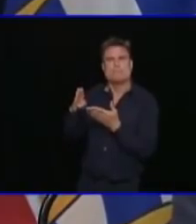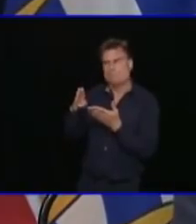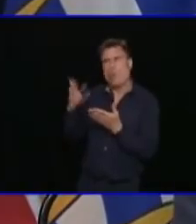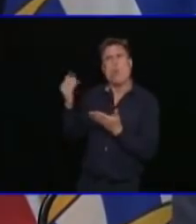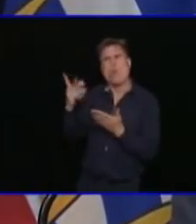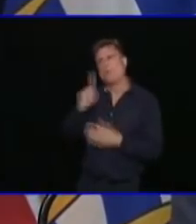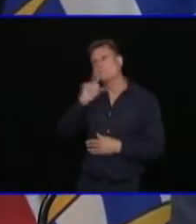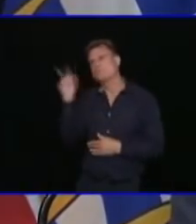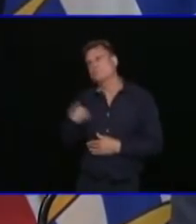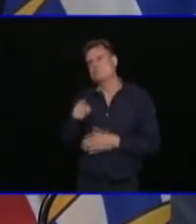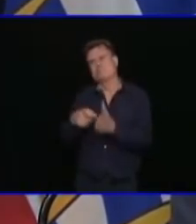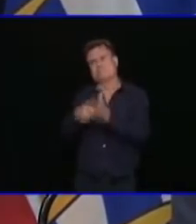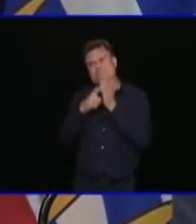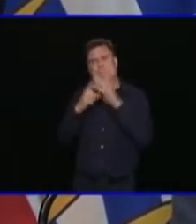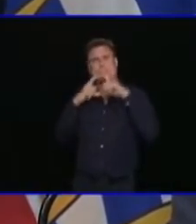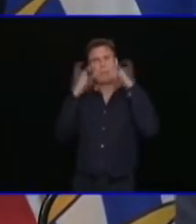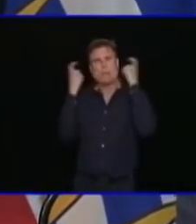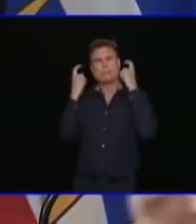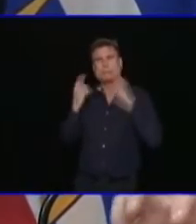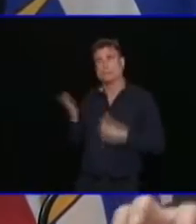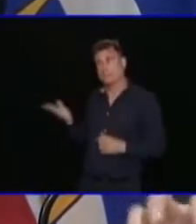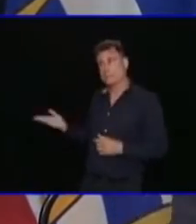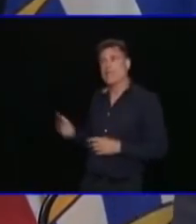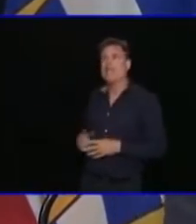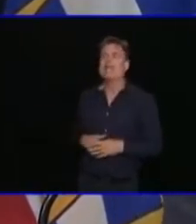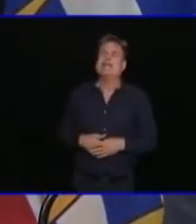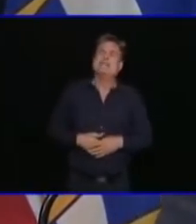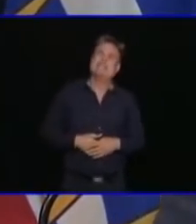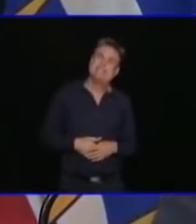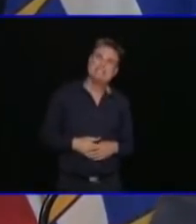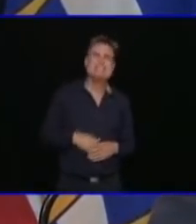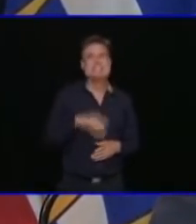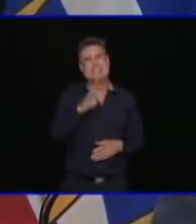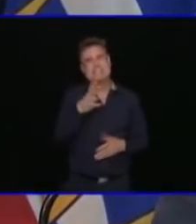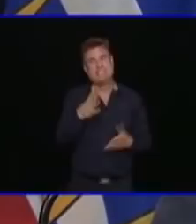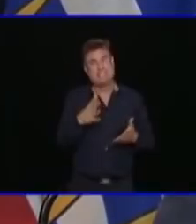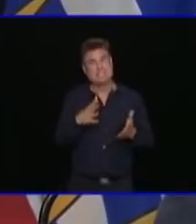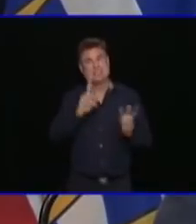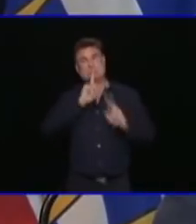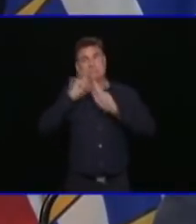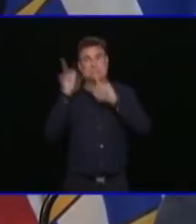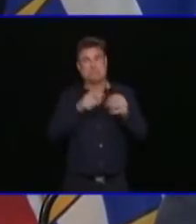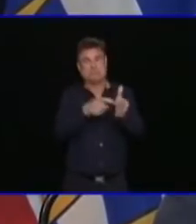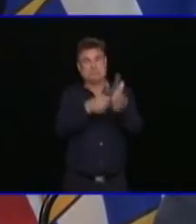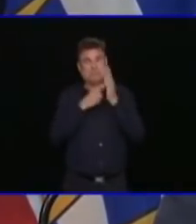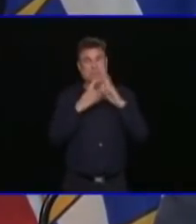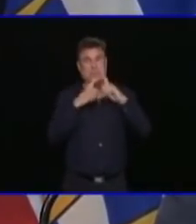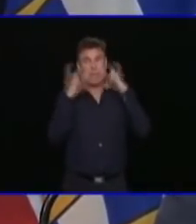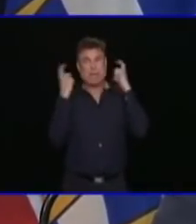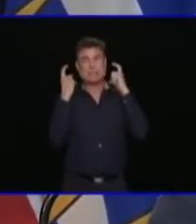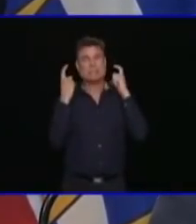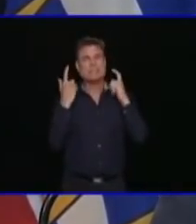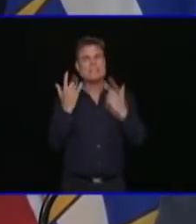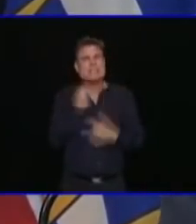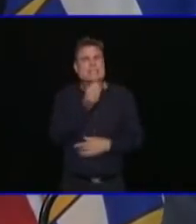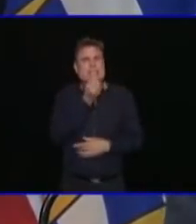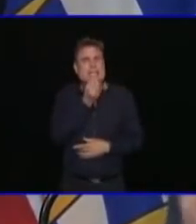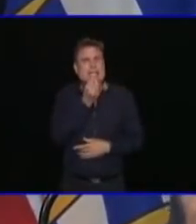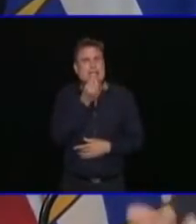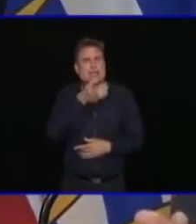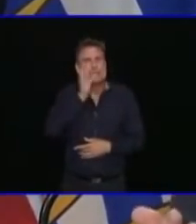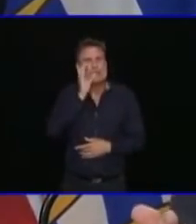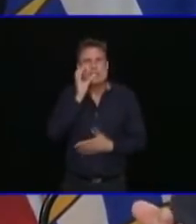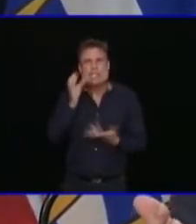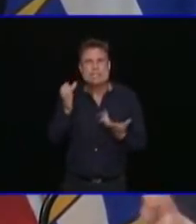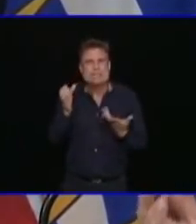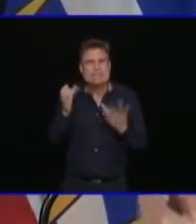So we have to remember that nightclubs per se are not actually open in this phase, but they are able